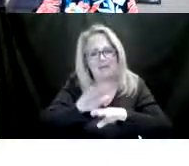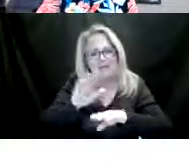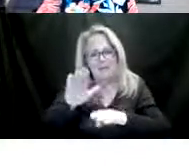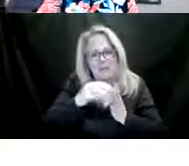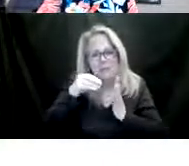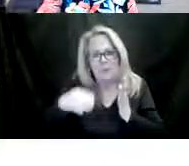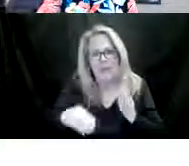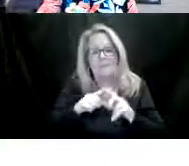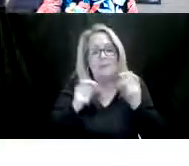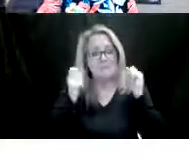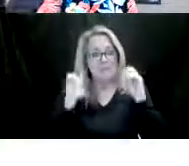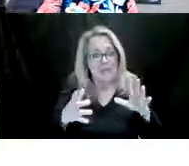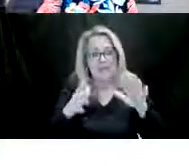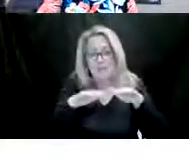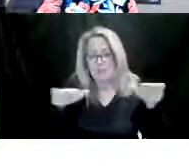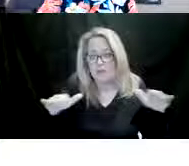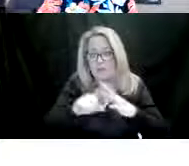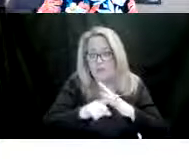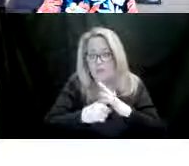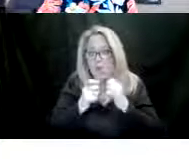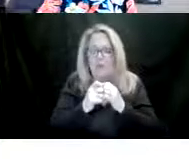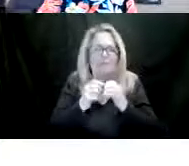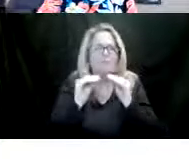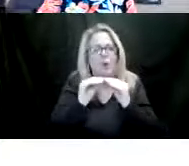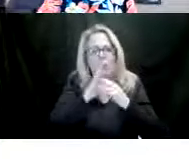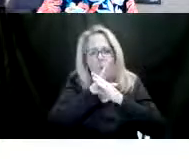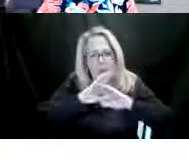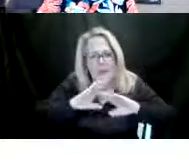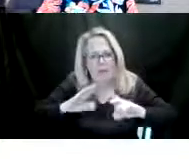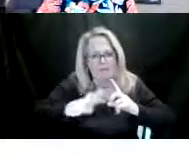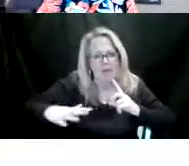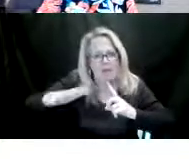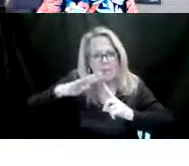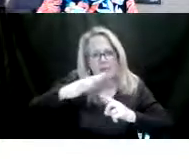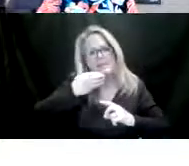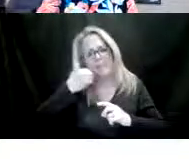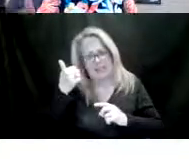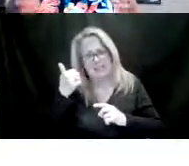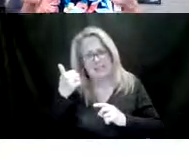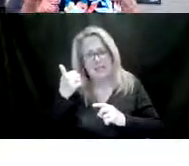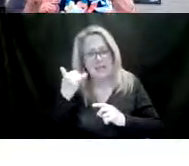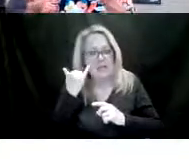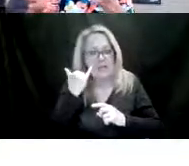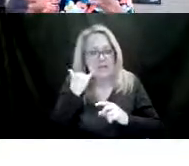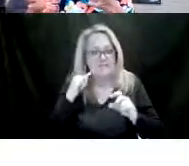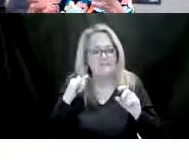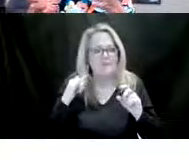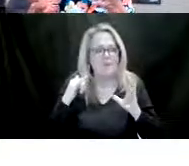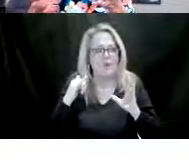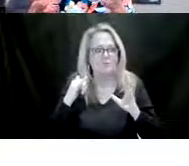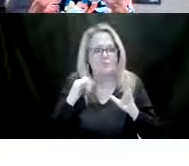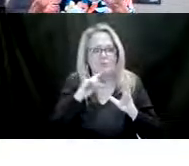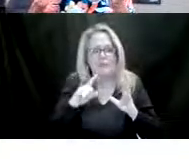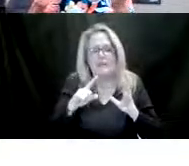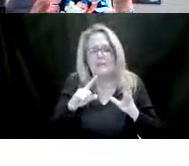many children, to start out with a quiet kind of environment is ideal if you're able to take at least snatches of time